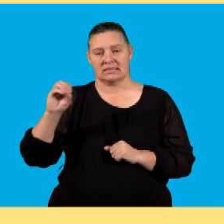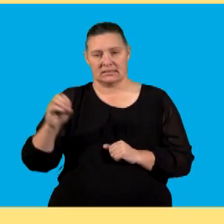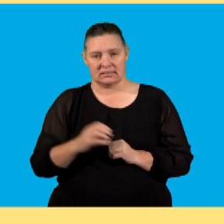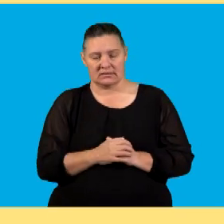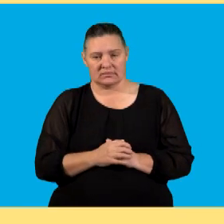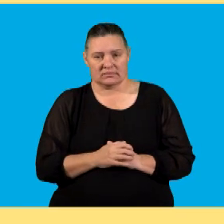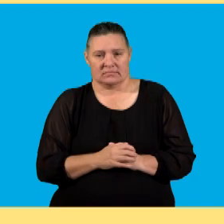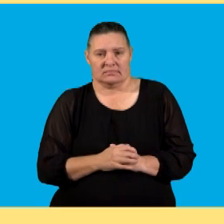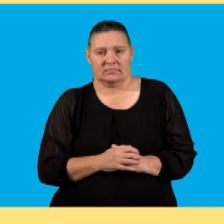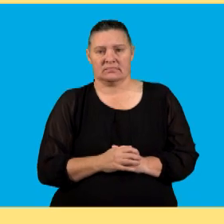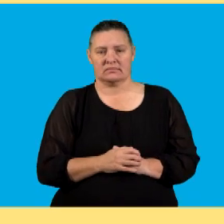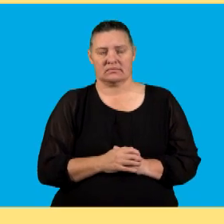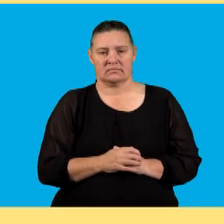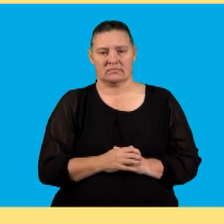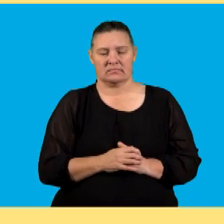10,100.